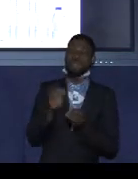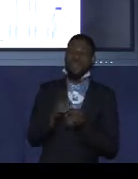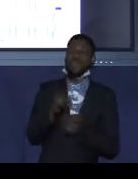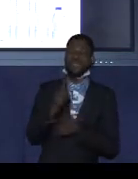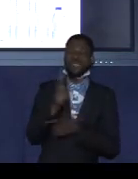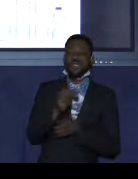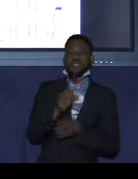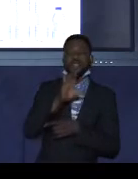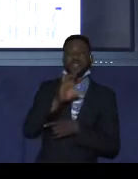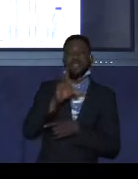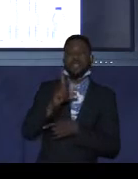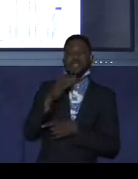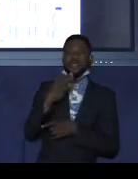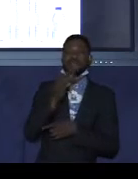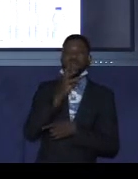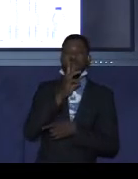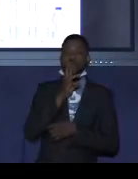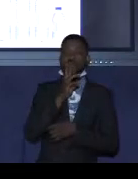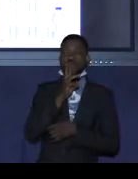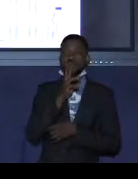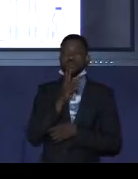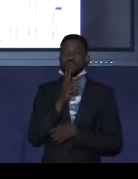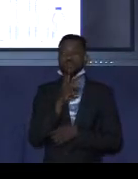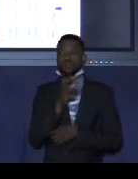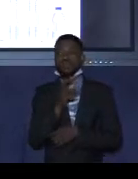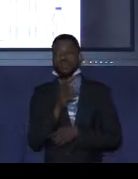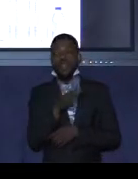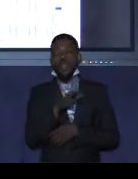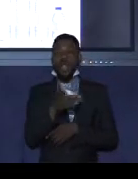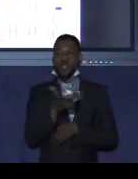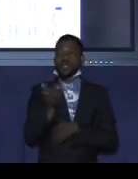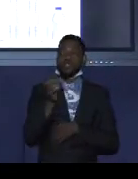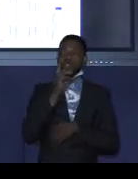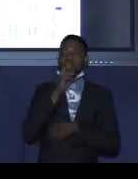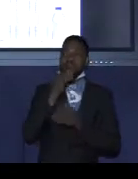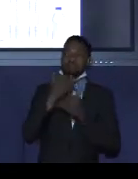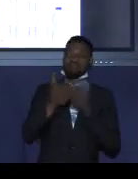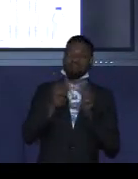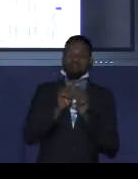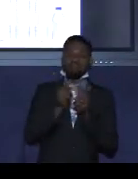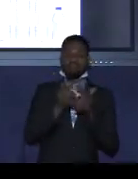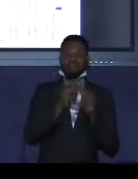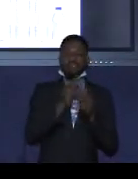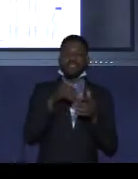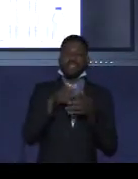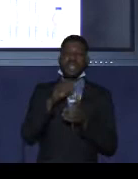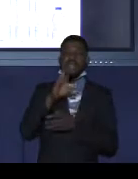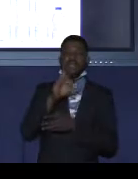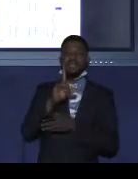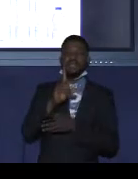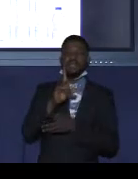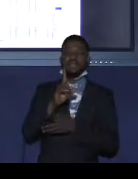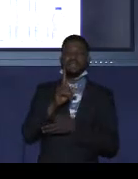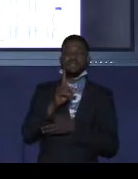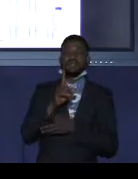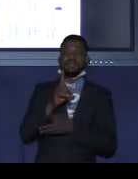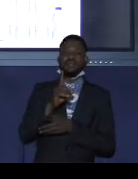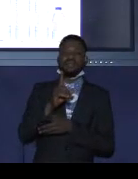need centiliters of water. Okay, so all these are graduated in centiliters, although this is more